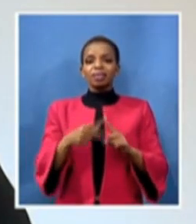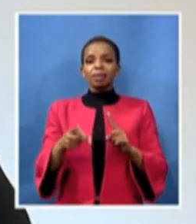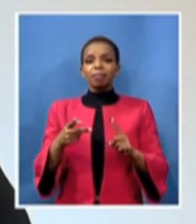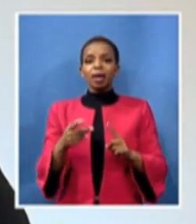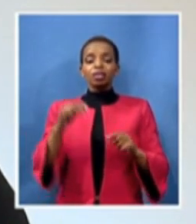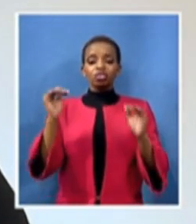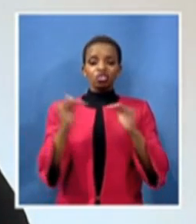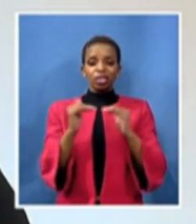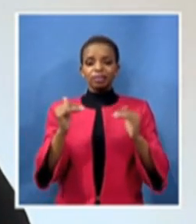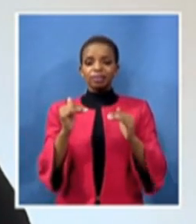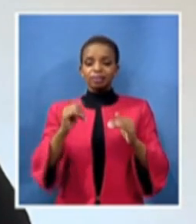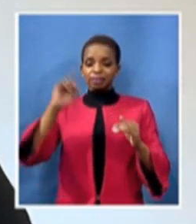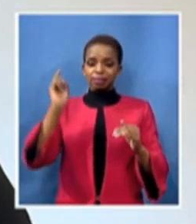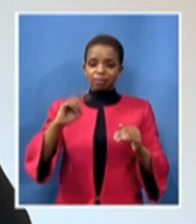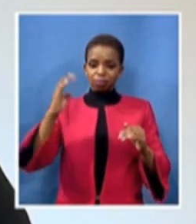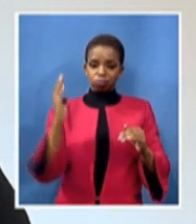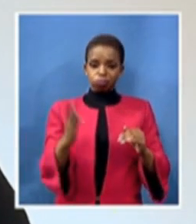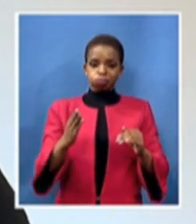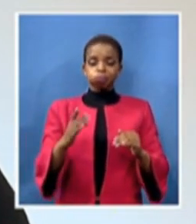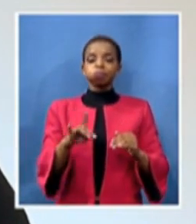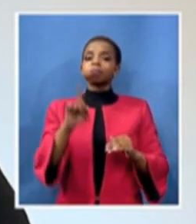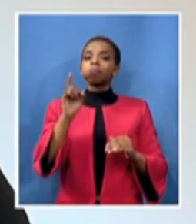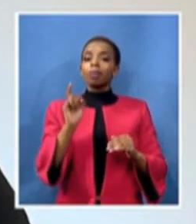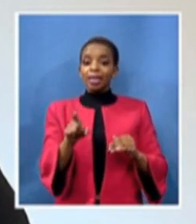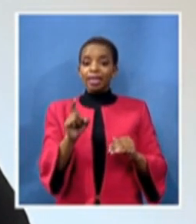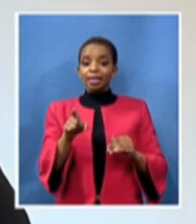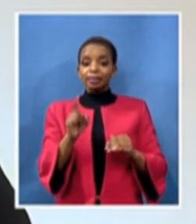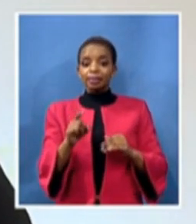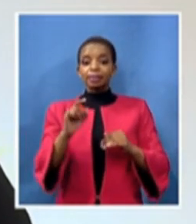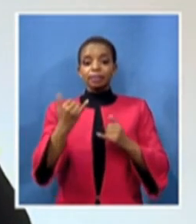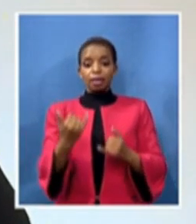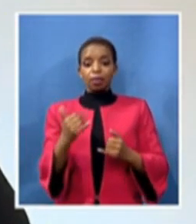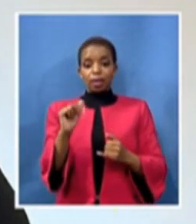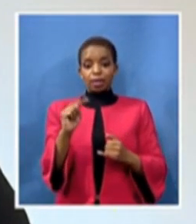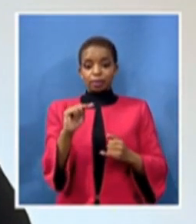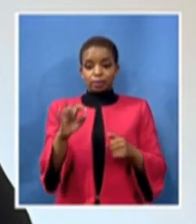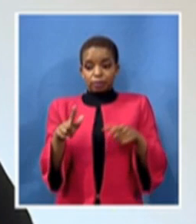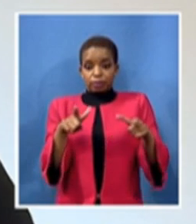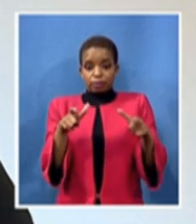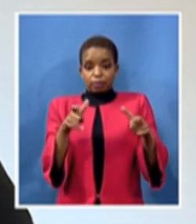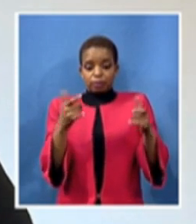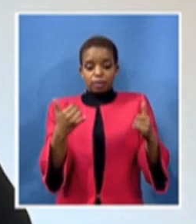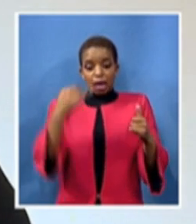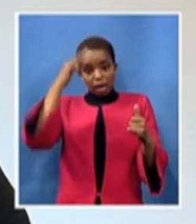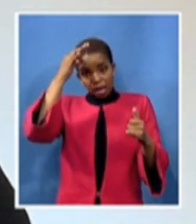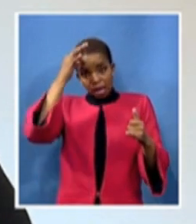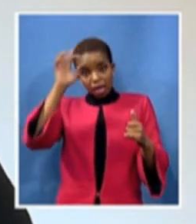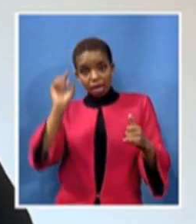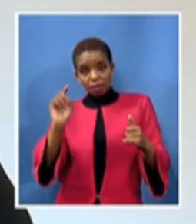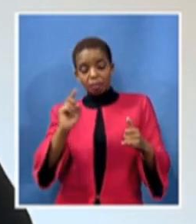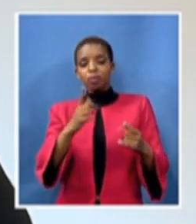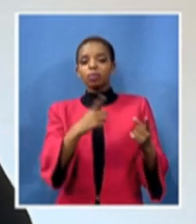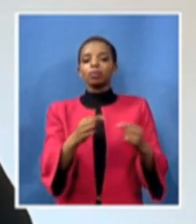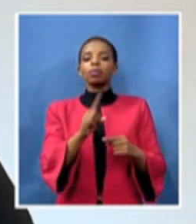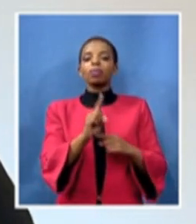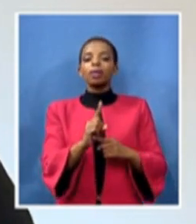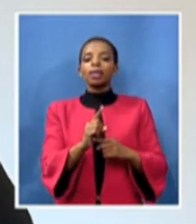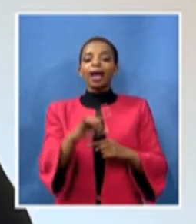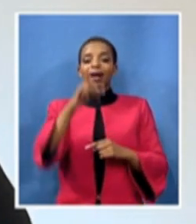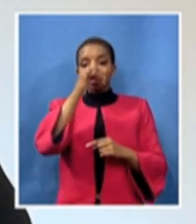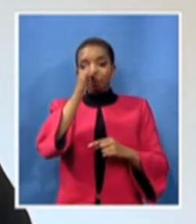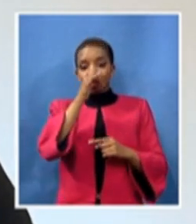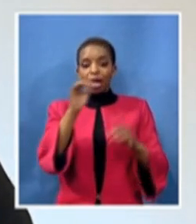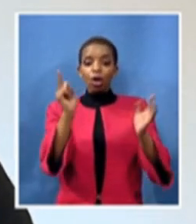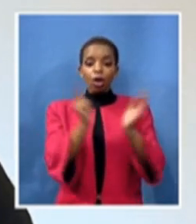we will be redefining a lot of these tenets of our criminal justice system. The first wave of these reforms